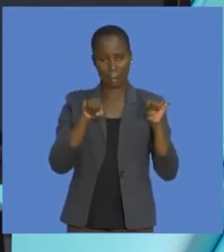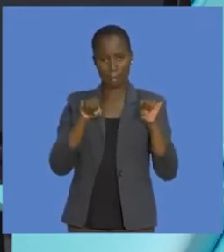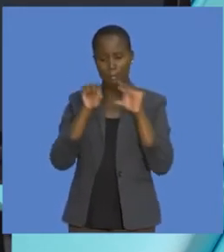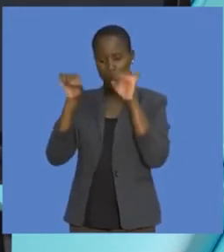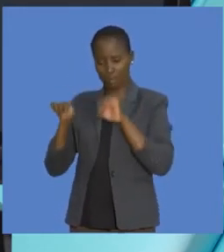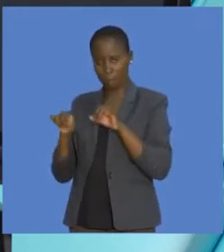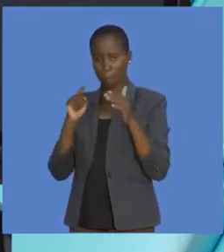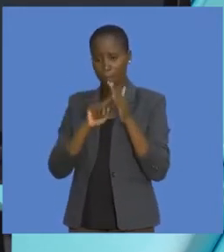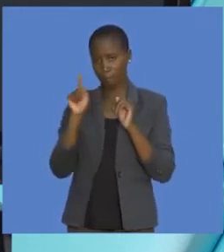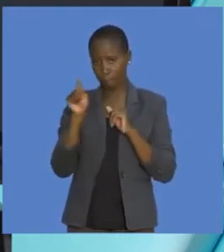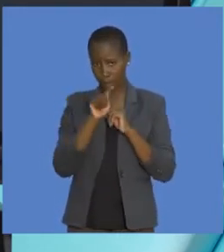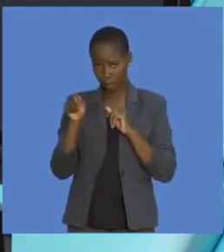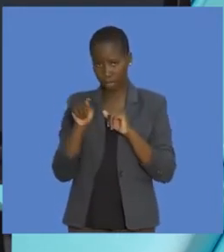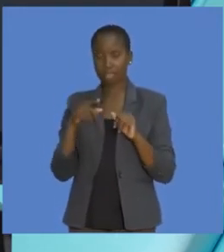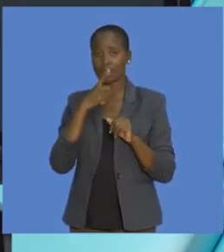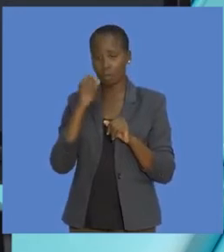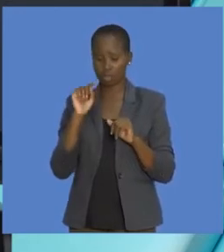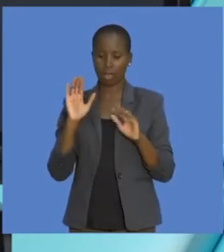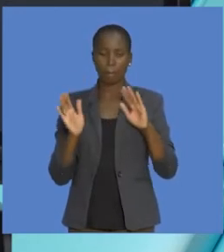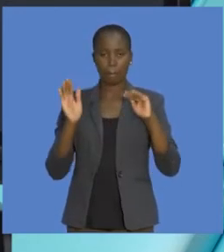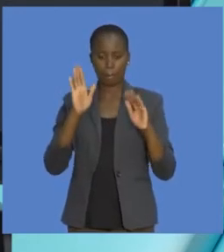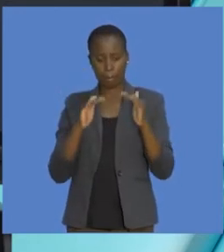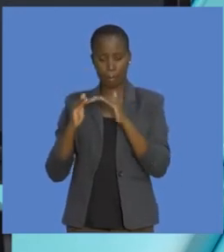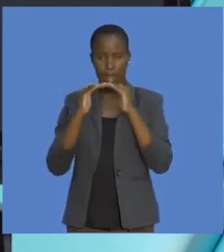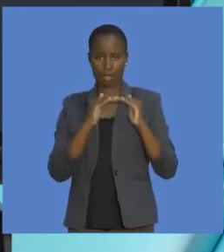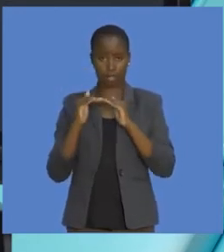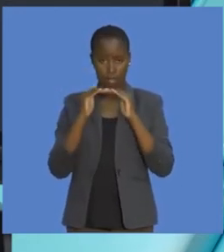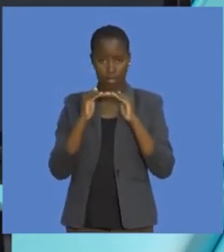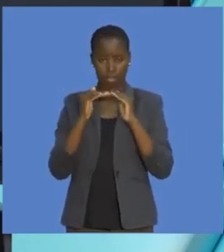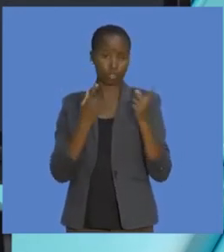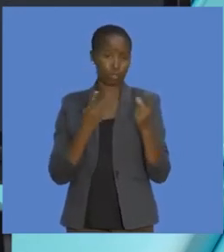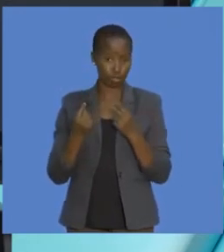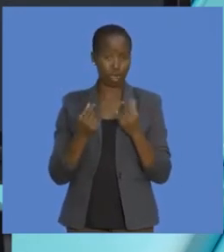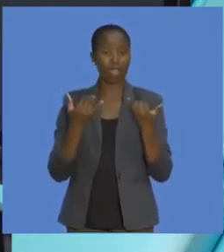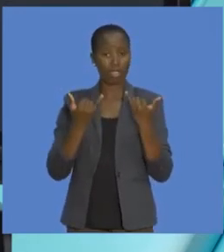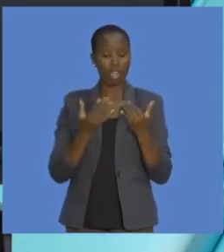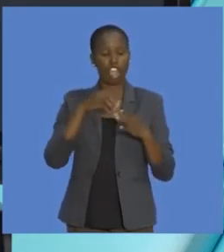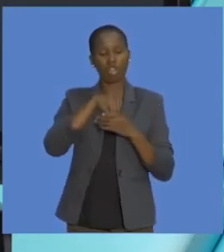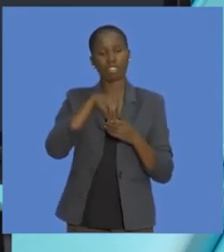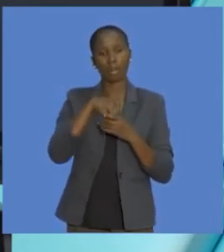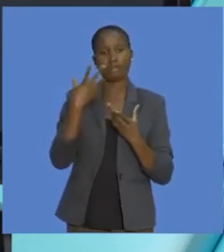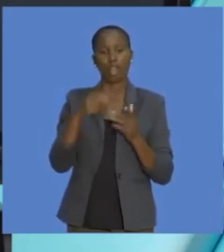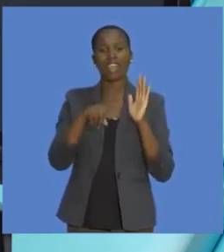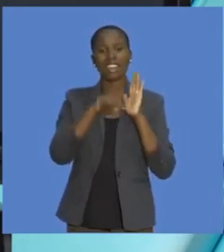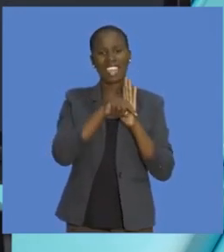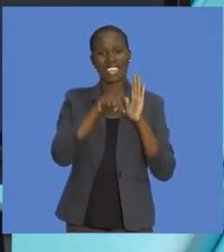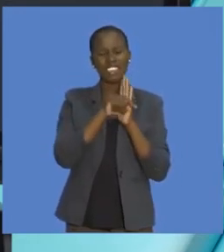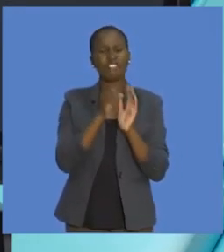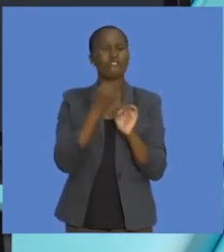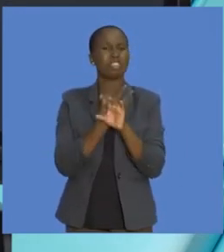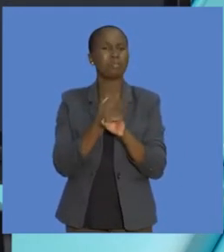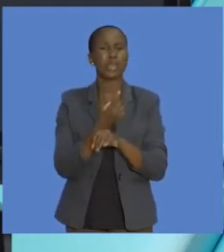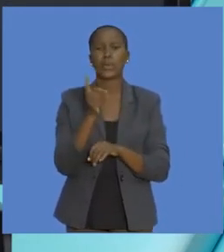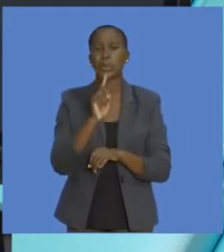that maintain what we refer to as balance and equilibrium. Let's look at the concept of what negative feedback response